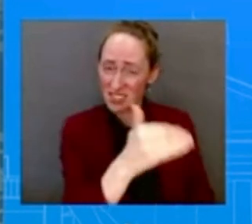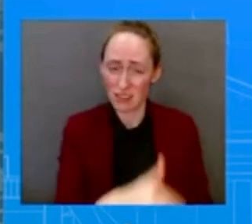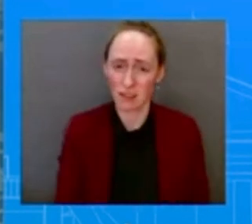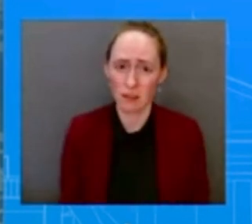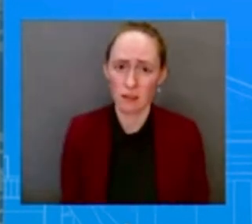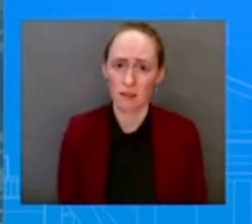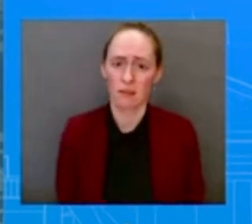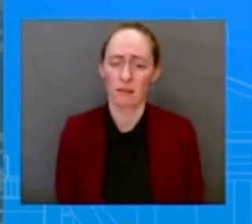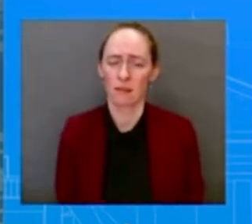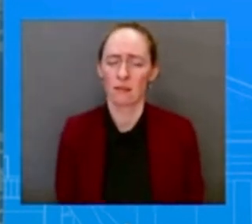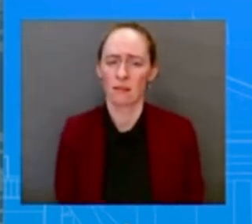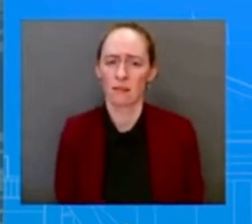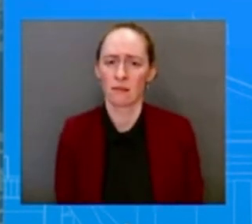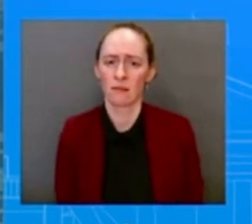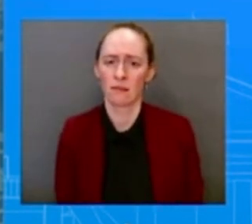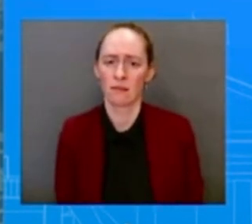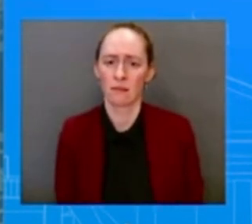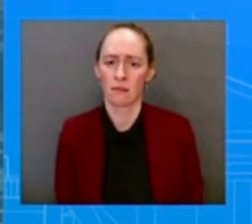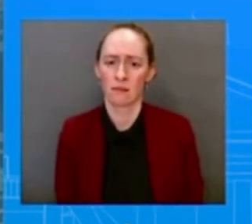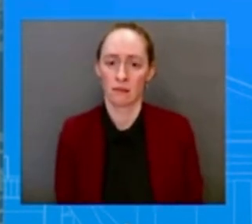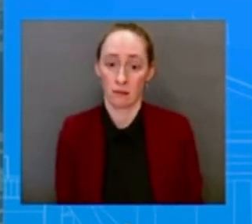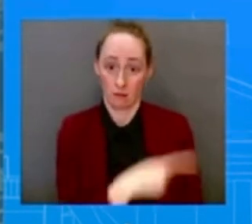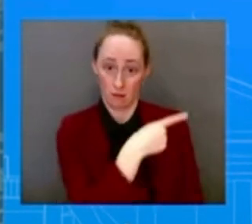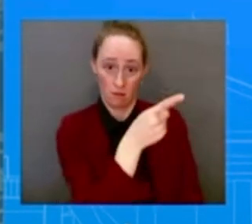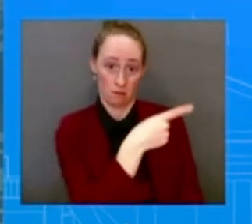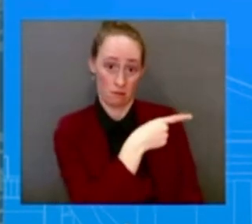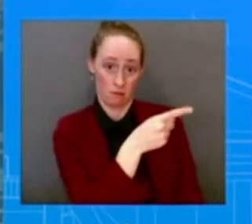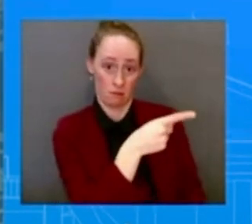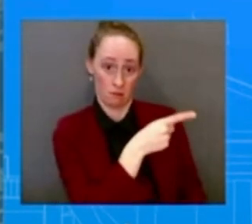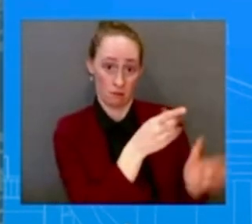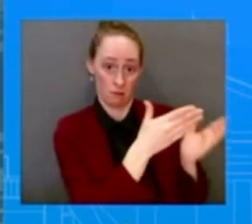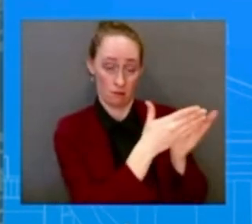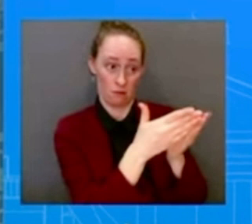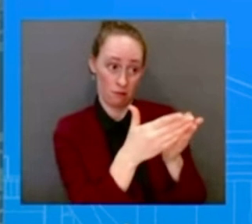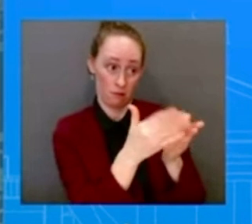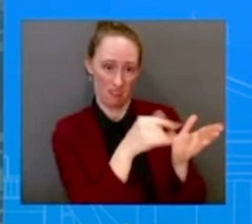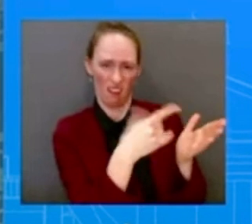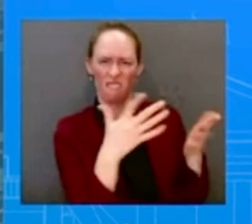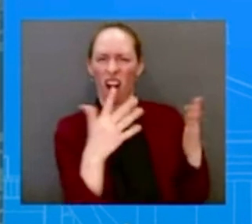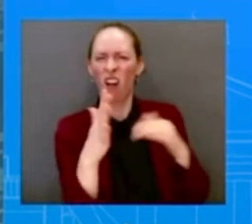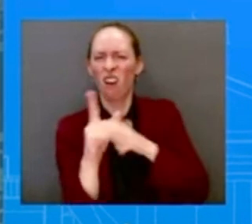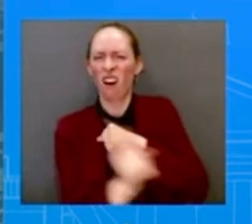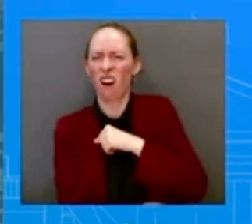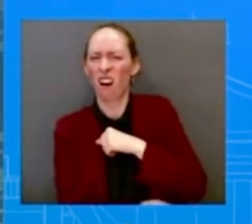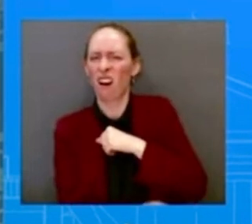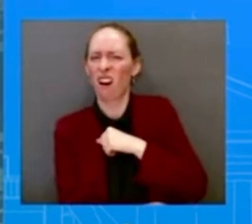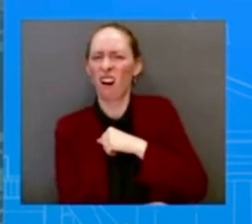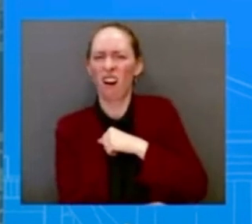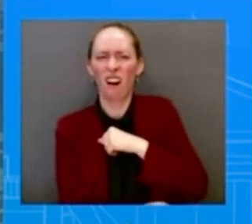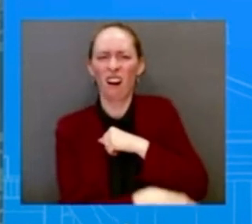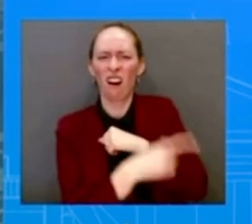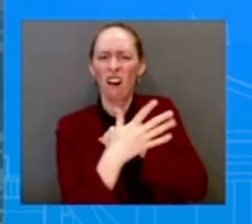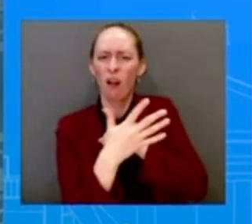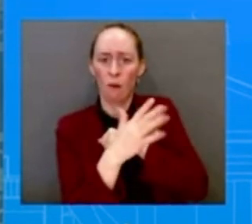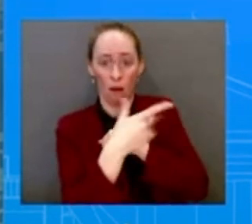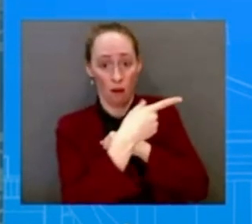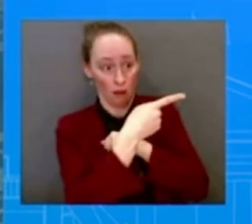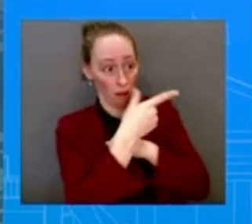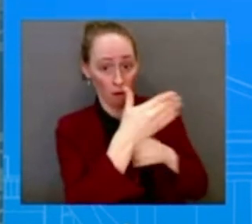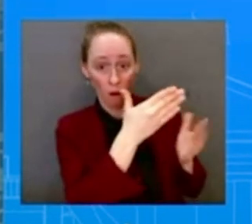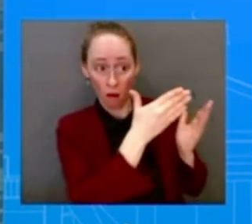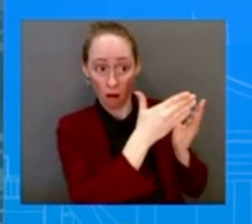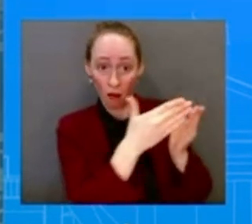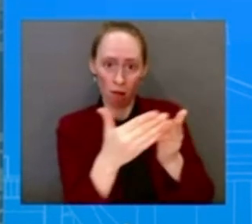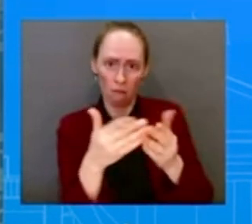ships, specifically, and we don't want to see them dock anywhere in this hemisphere. And we've been very clear about that. But there was no specific